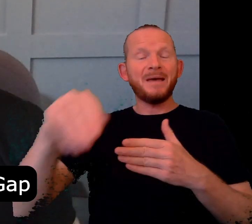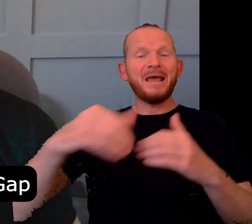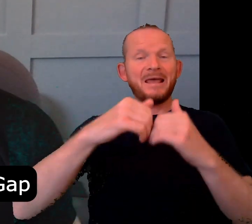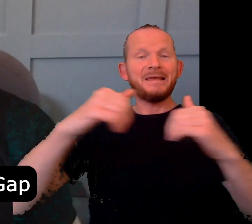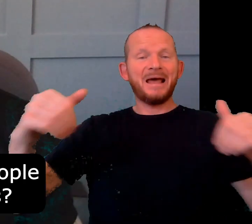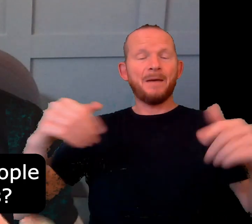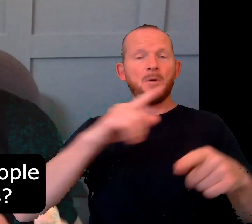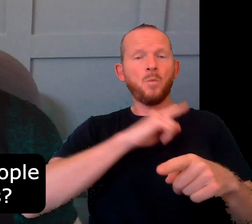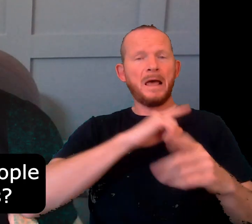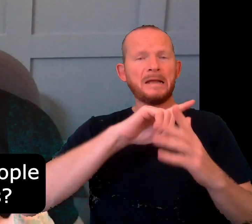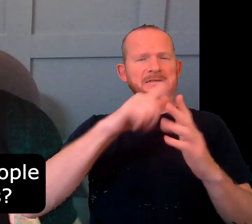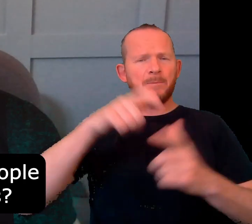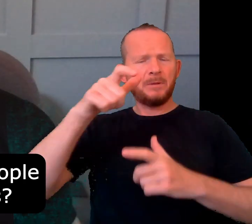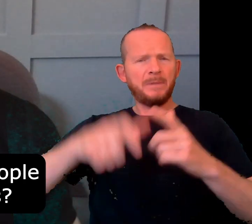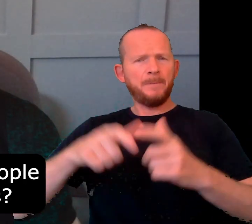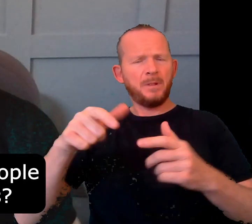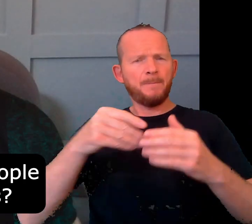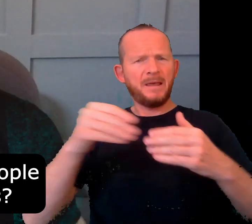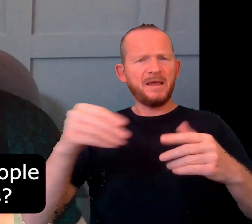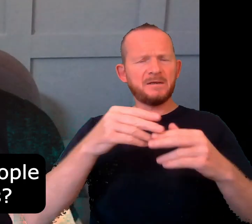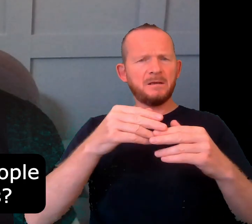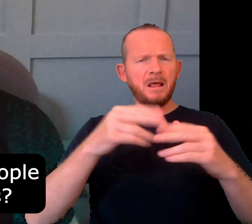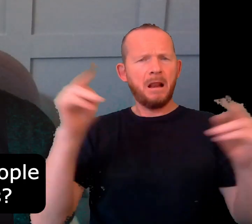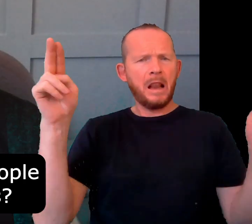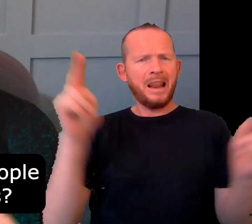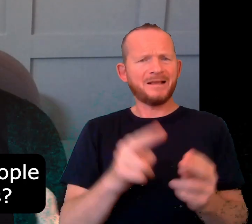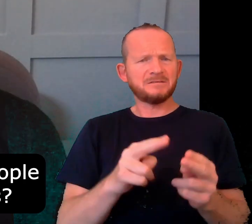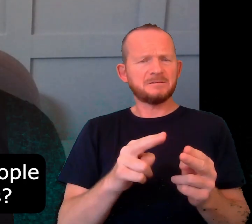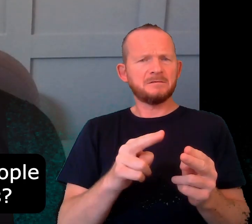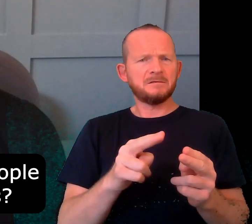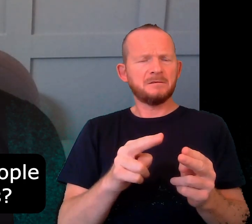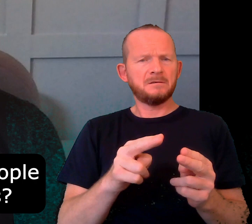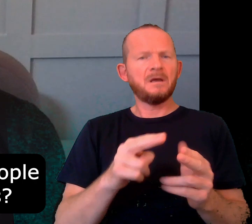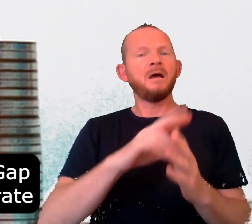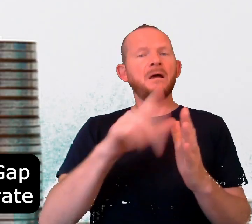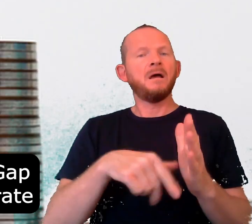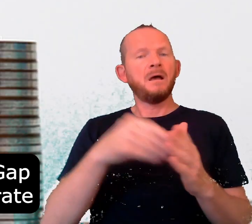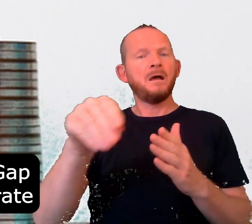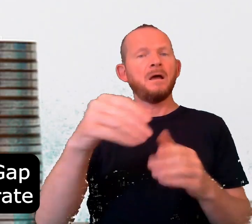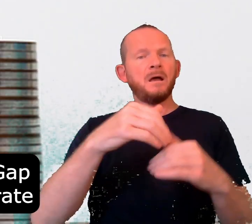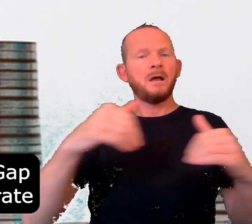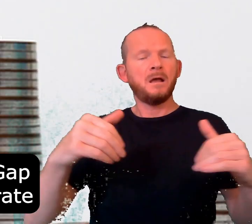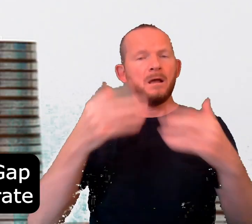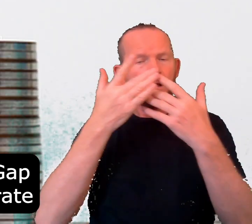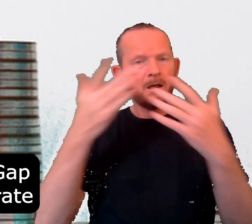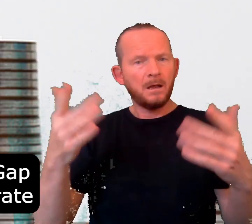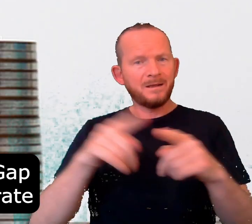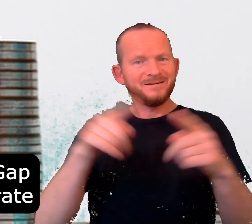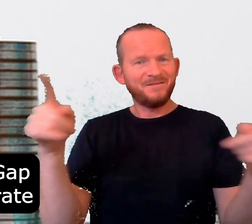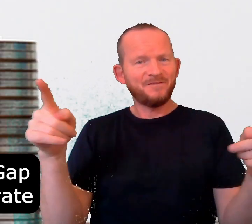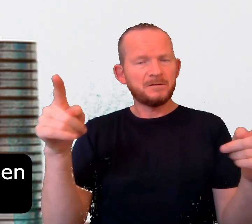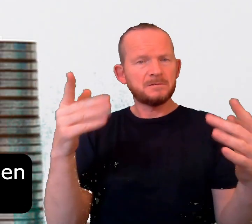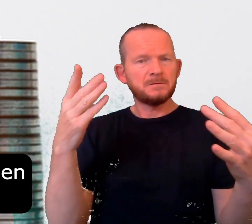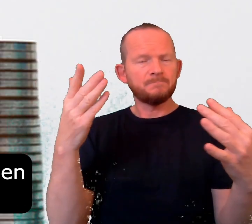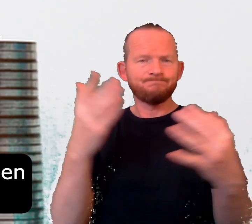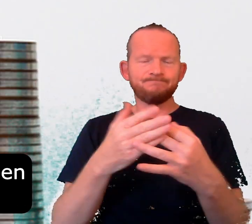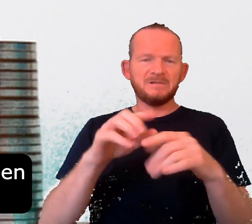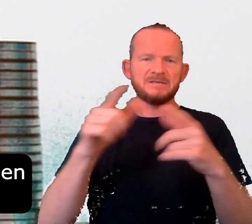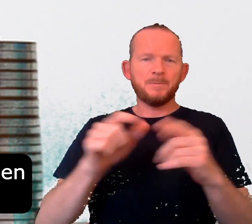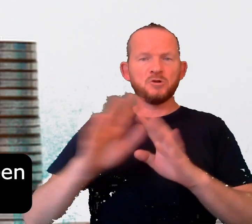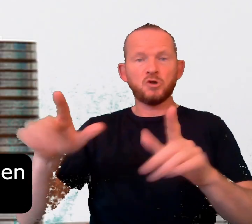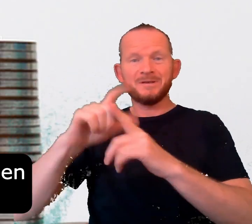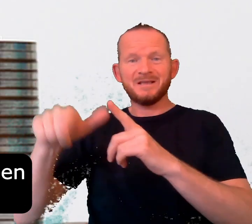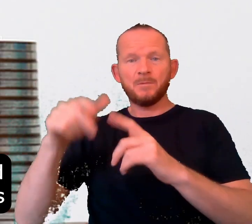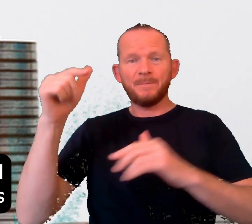disability pay gap, why are disabled people paid so much less? The disability pay gap is used to demonstrate the difference